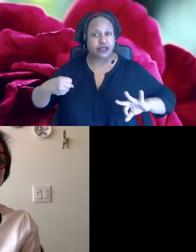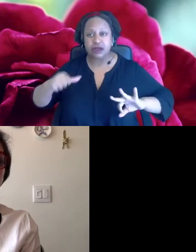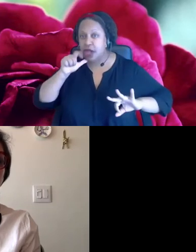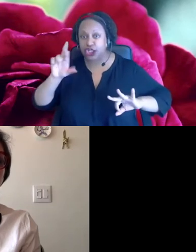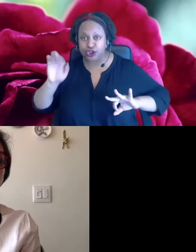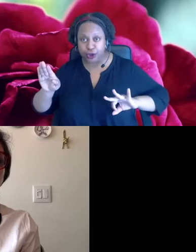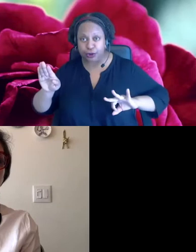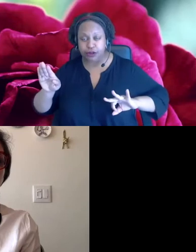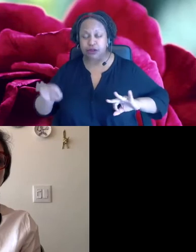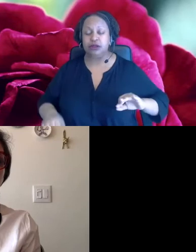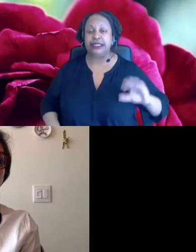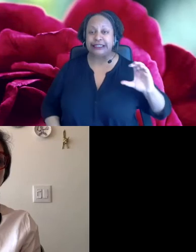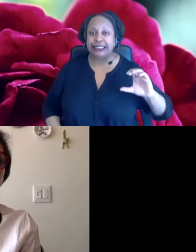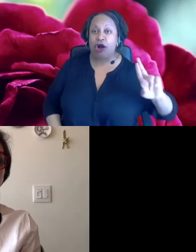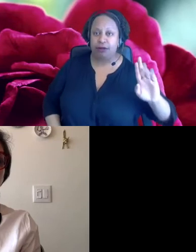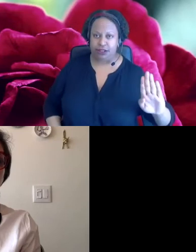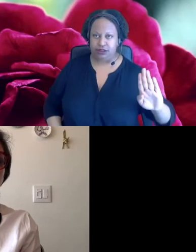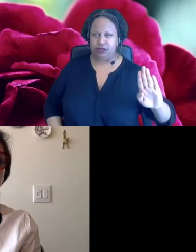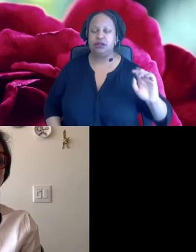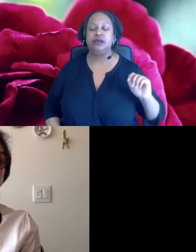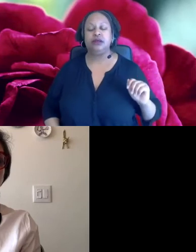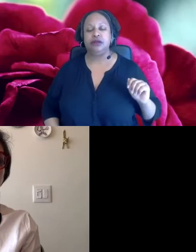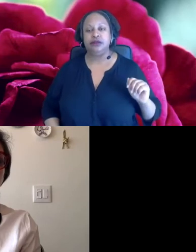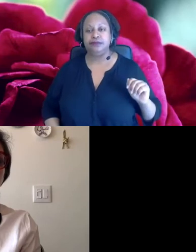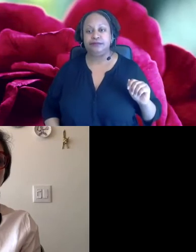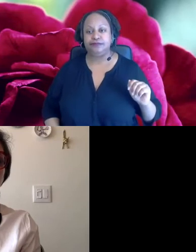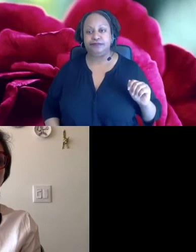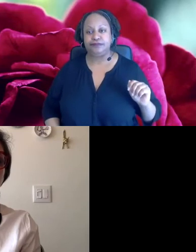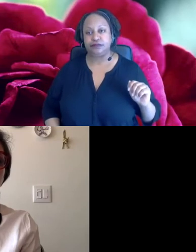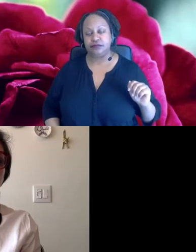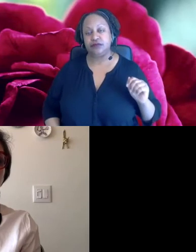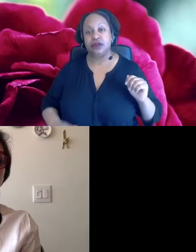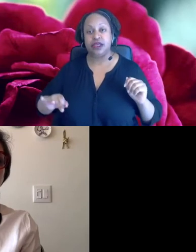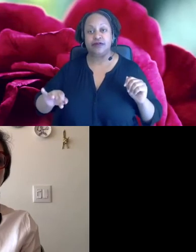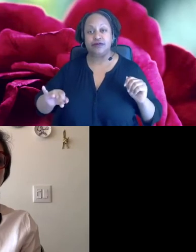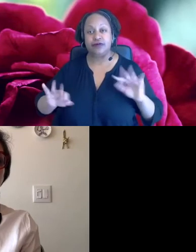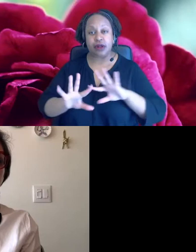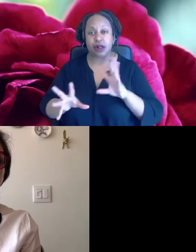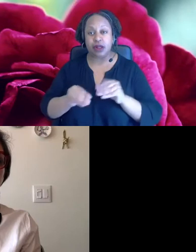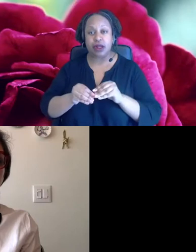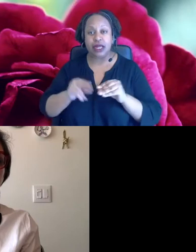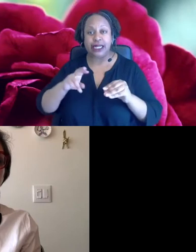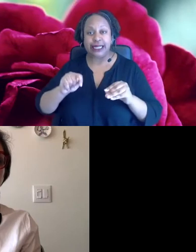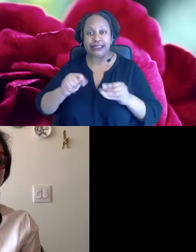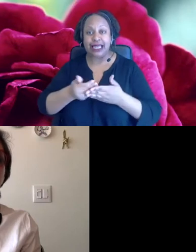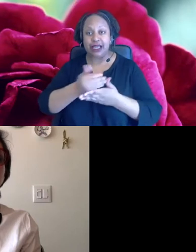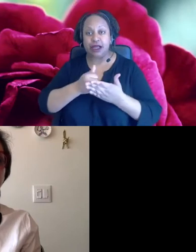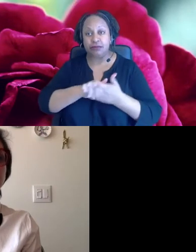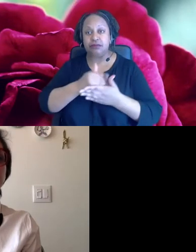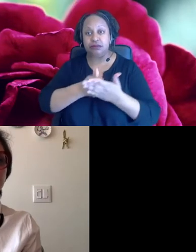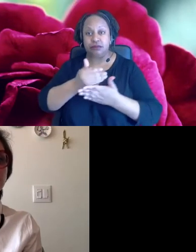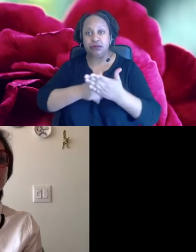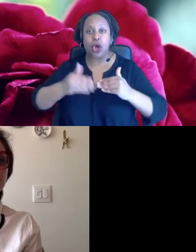for some reason, the net income of the taxpayer ends up being more than 38,000,